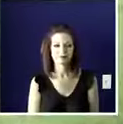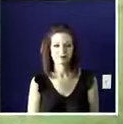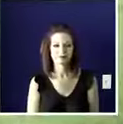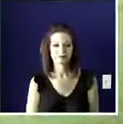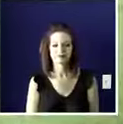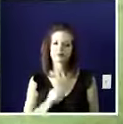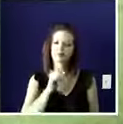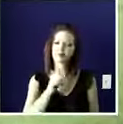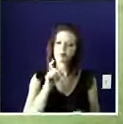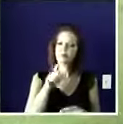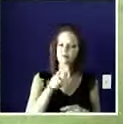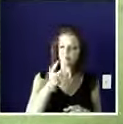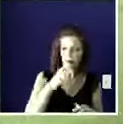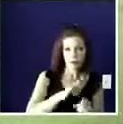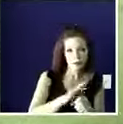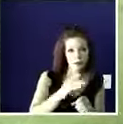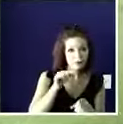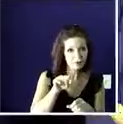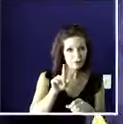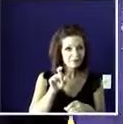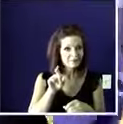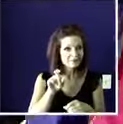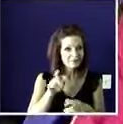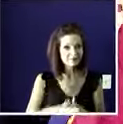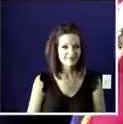The real question is it hot enough out there for you guys?